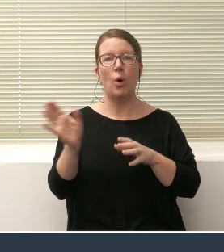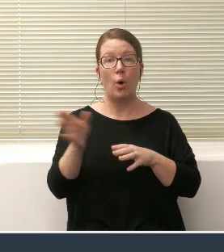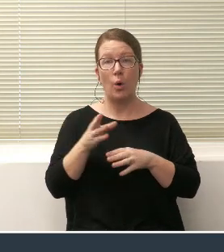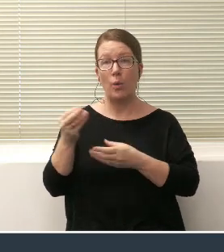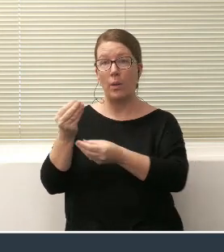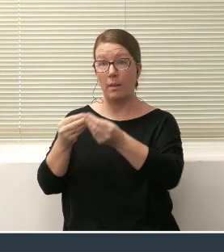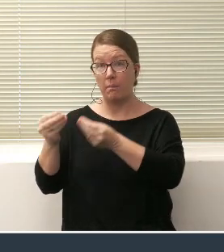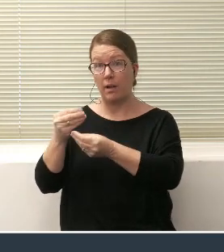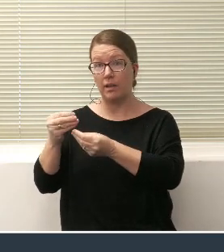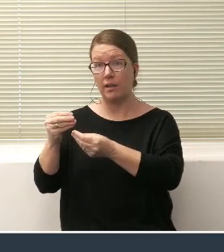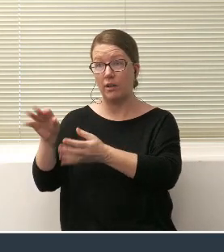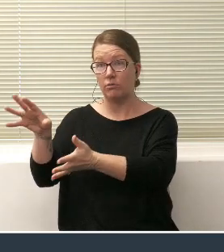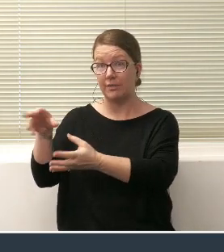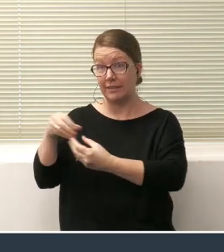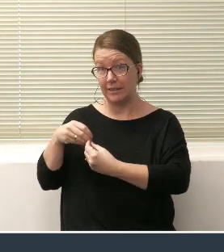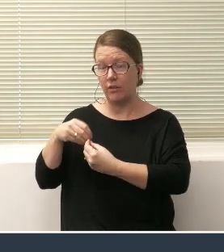portfolio.